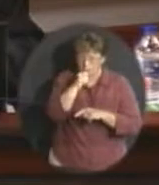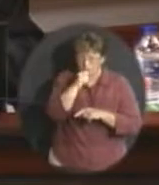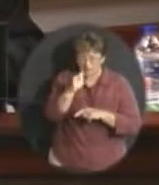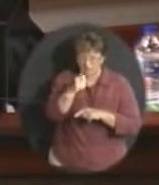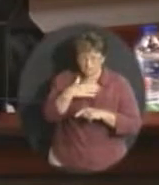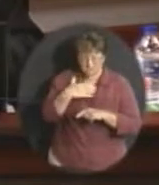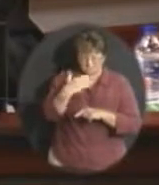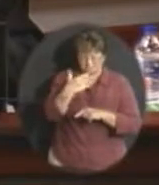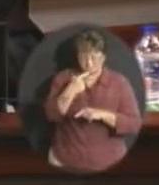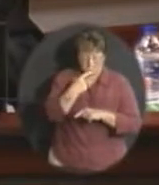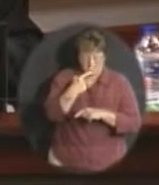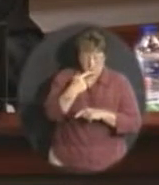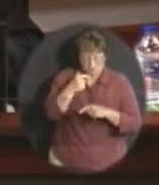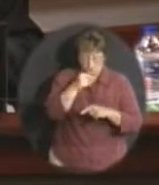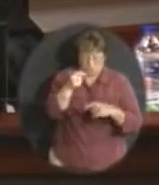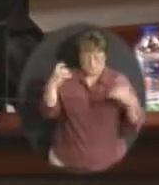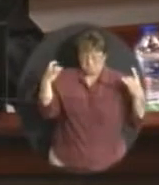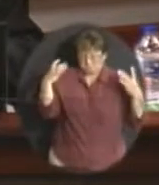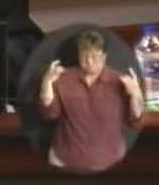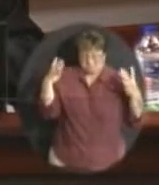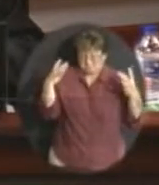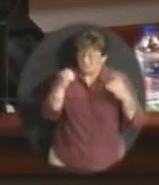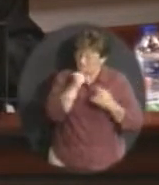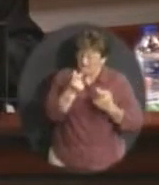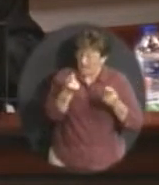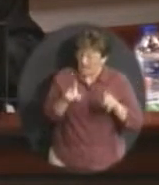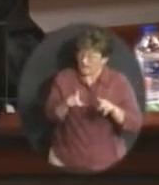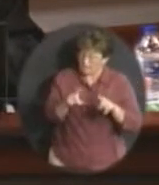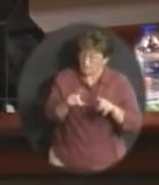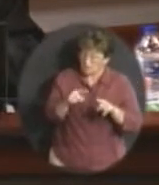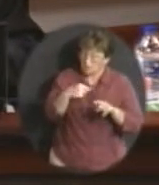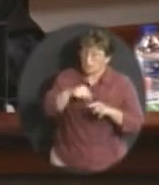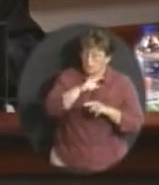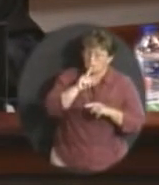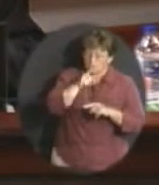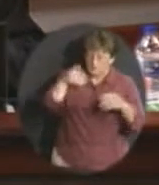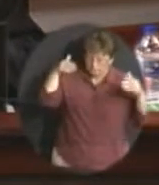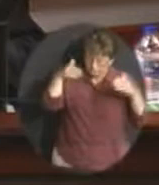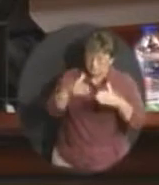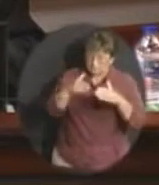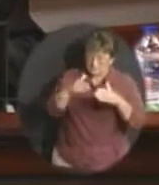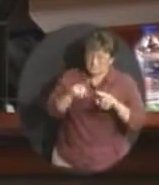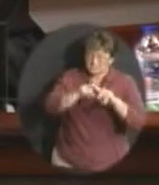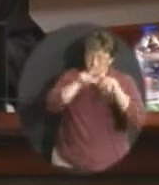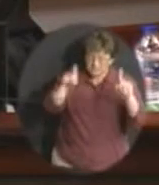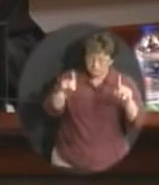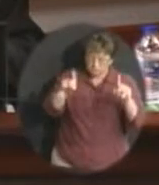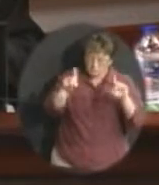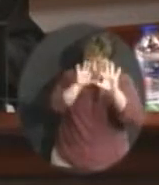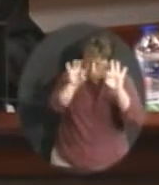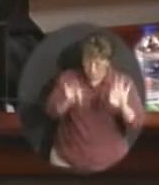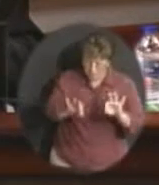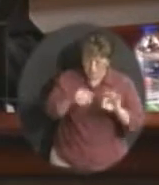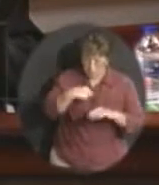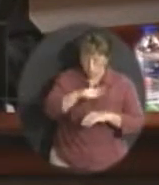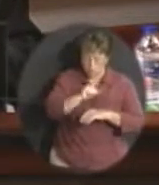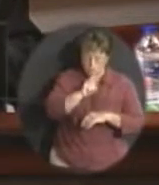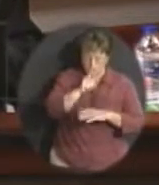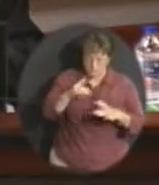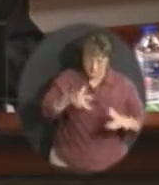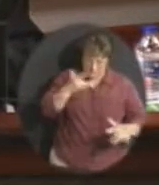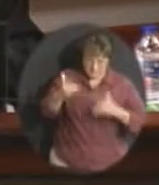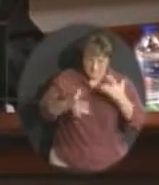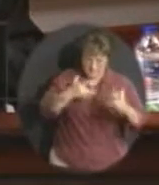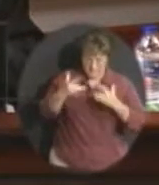it's very much we're going to be held accountable as school districts, but it's going to be in a different format, a format that we're really excited about because it's, again, as Mary said,